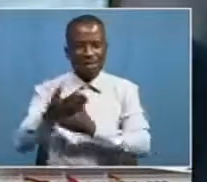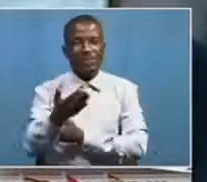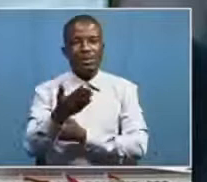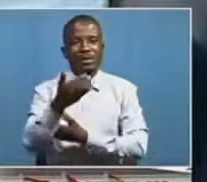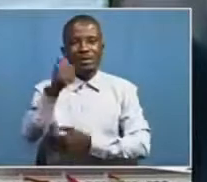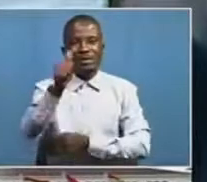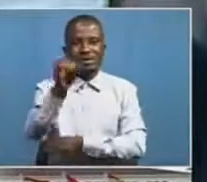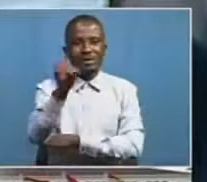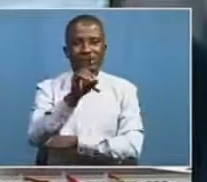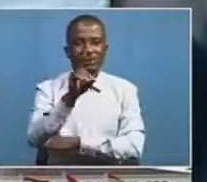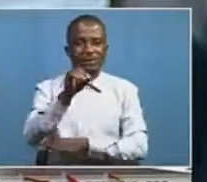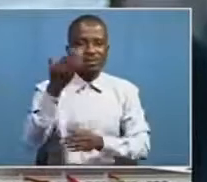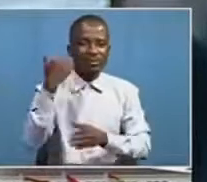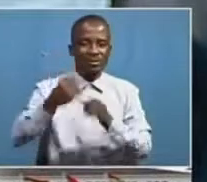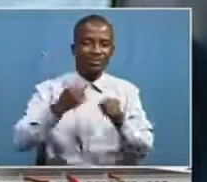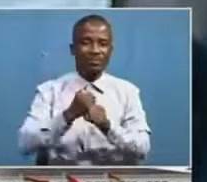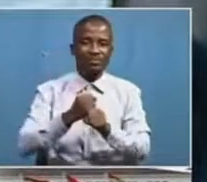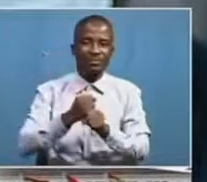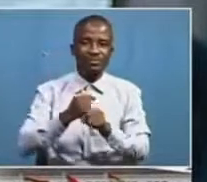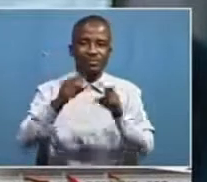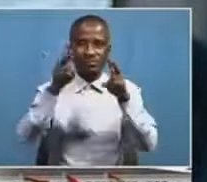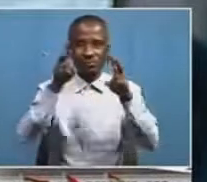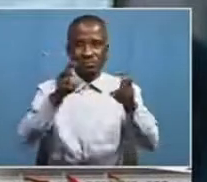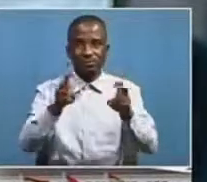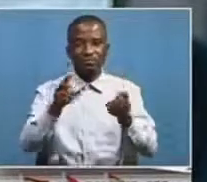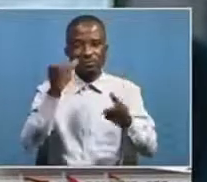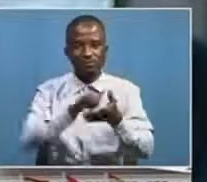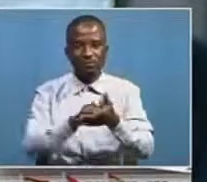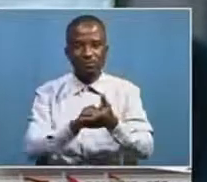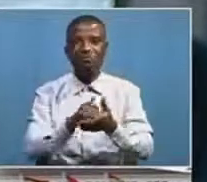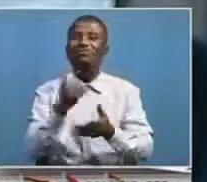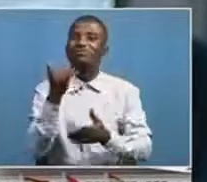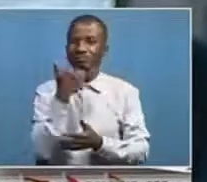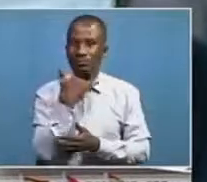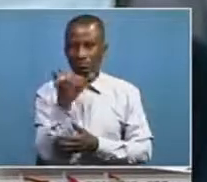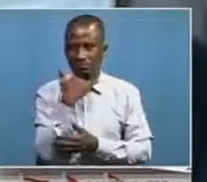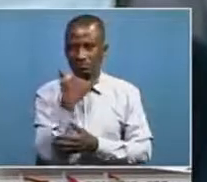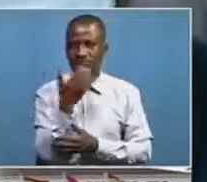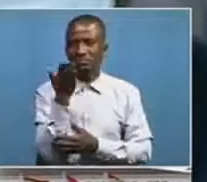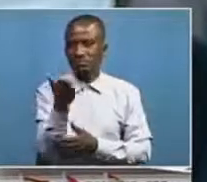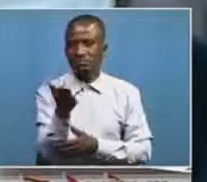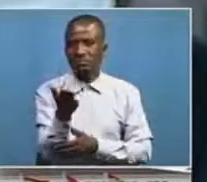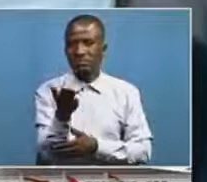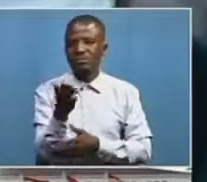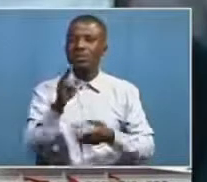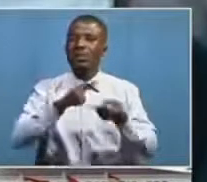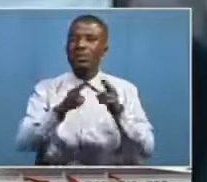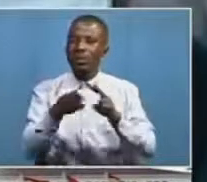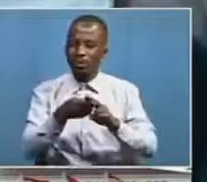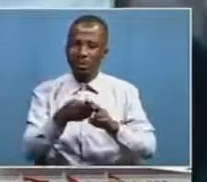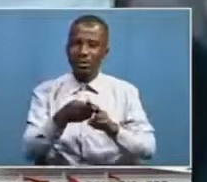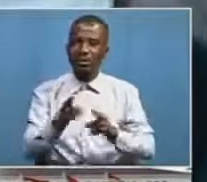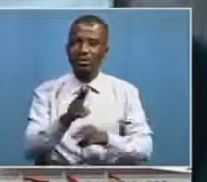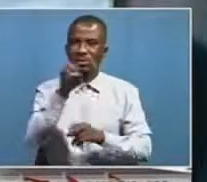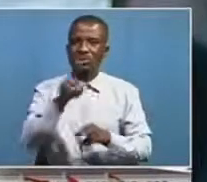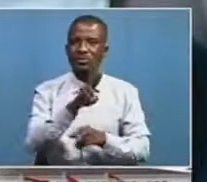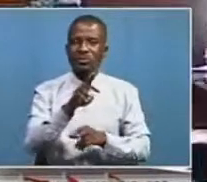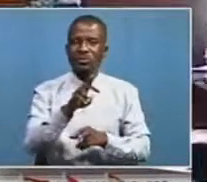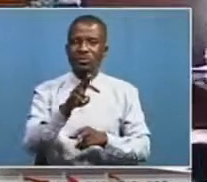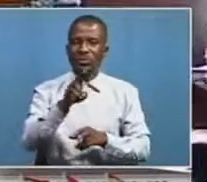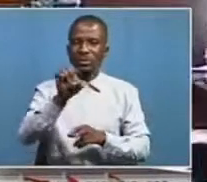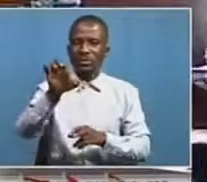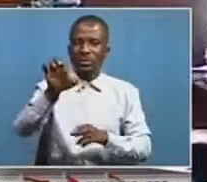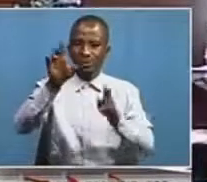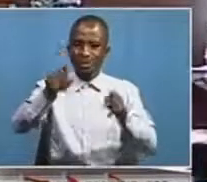2020. The thrust of the issue under consideration is the error in the description of figures quoted by the chairperson of